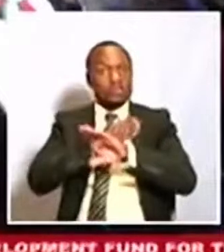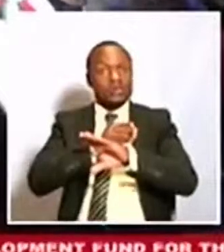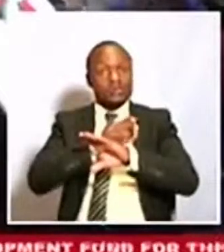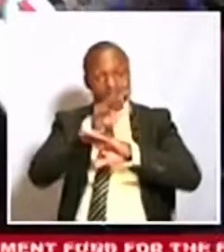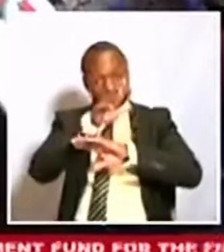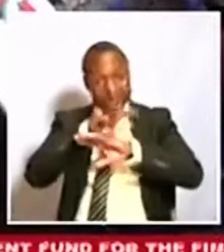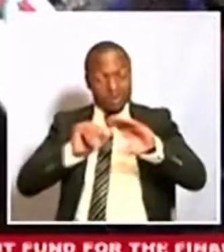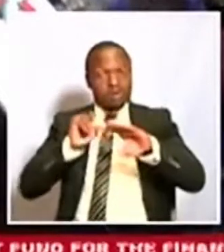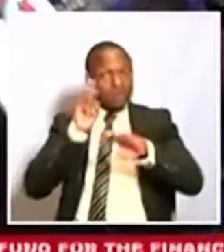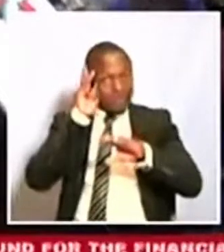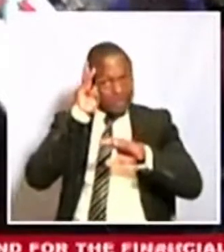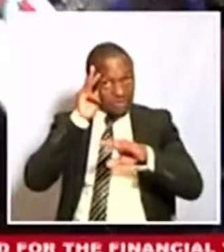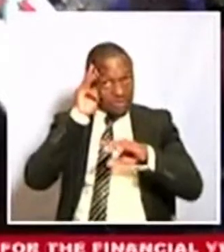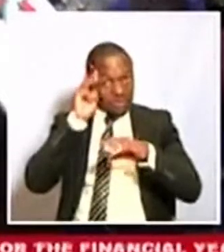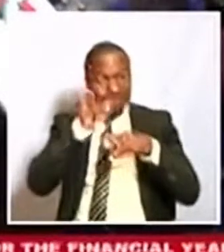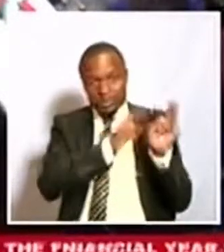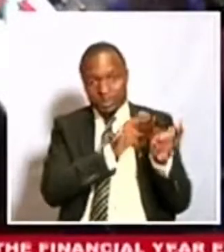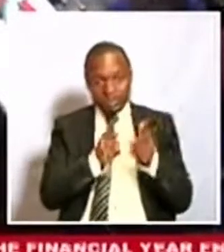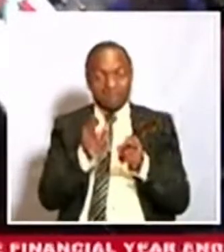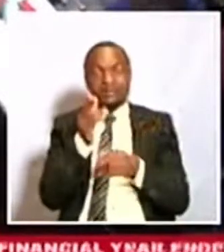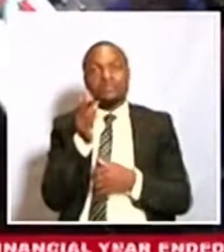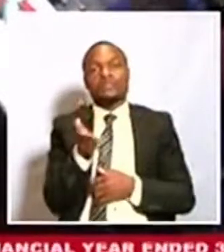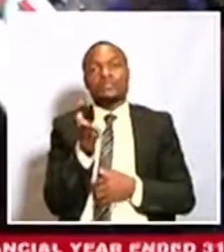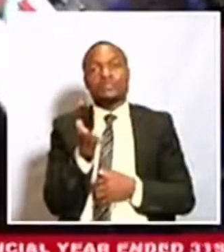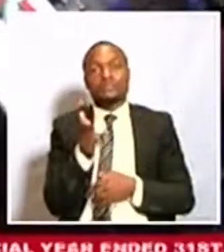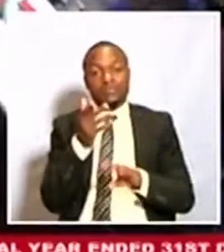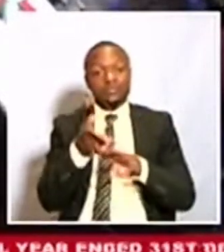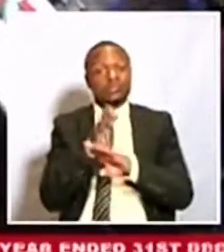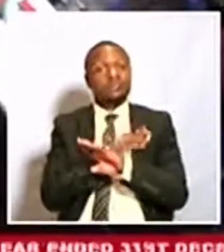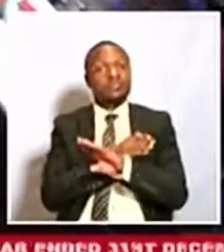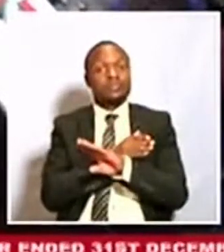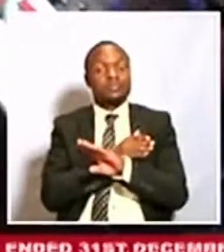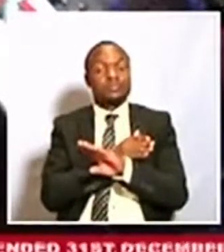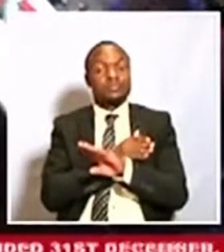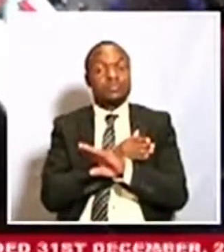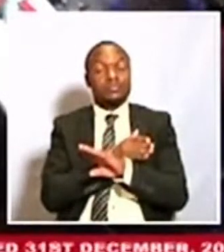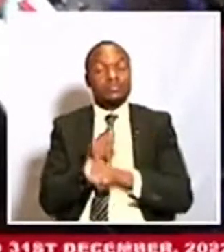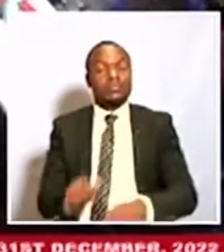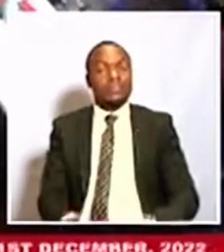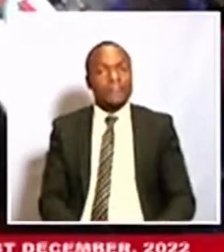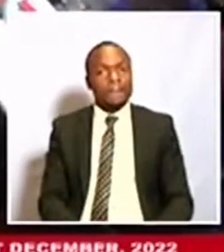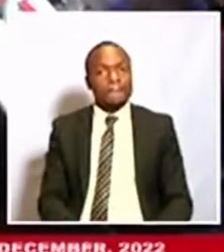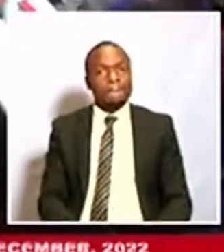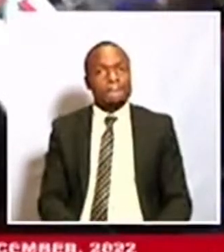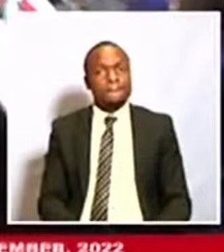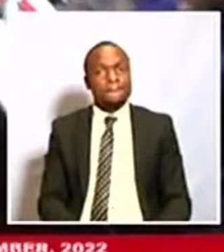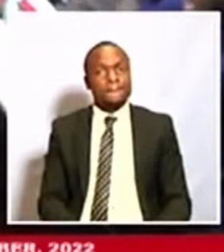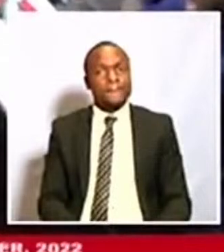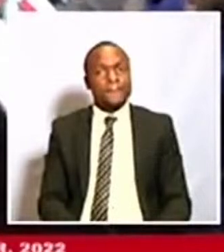to respond to their, before you even come in,